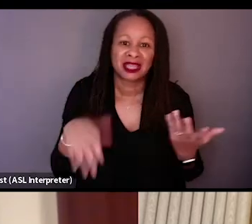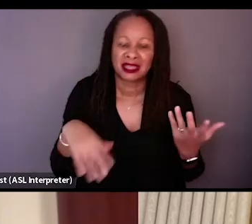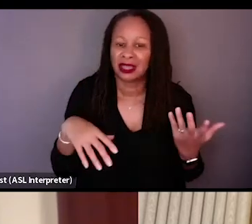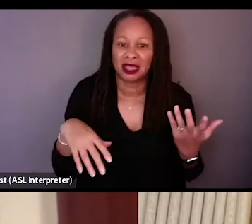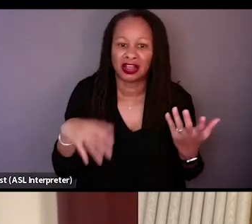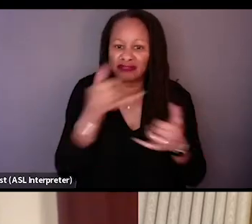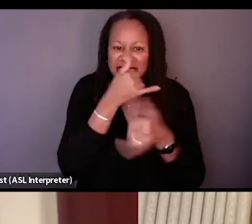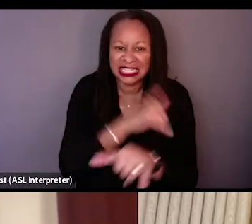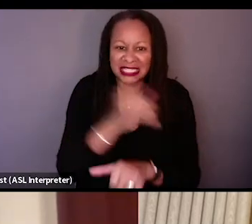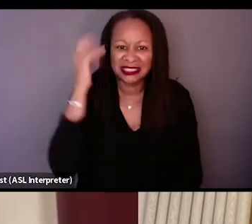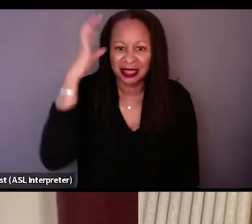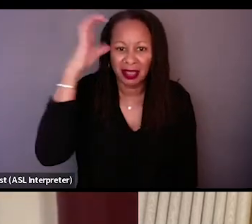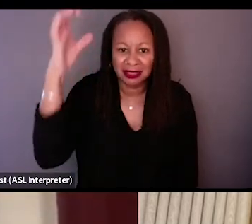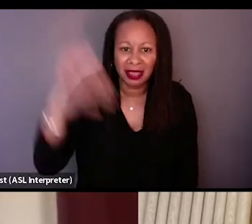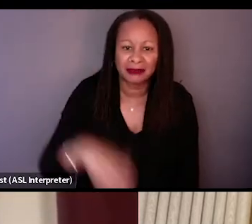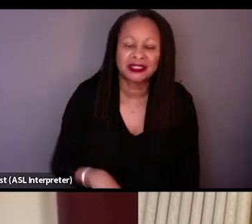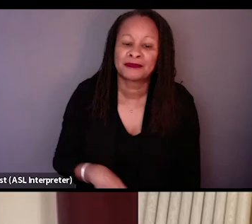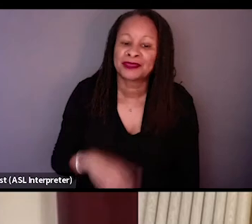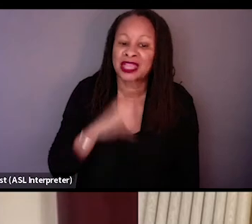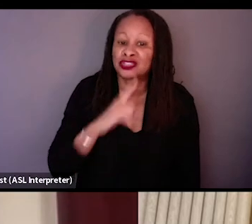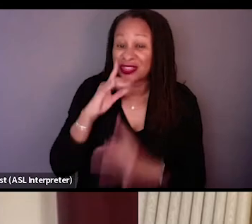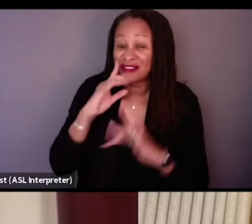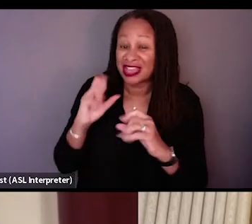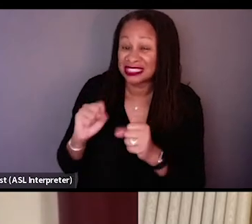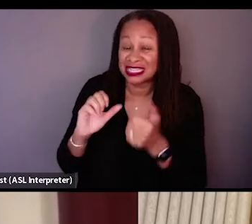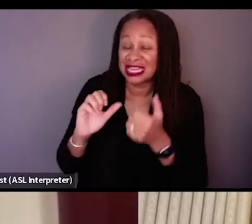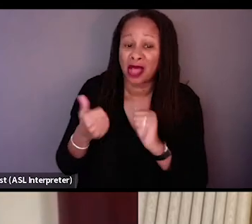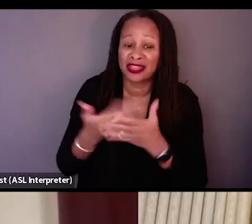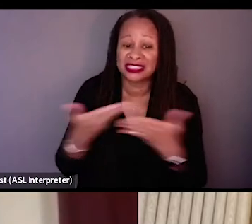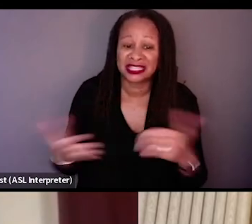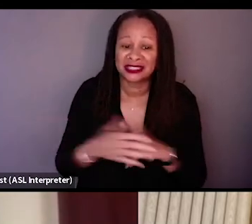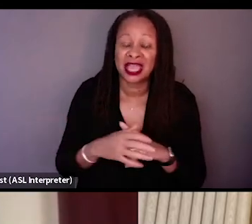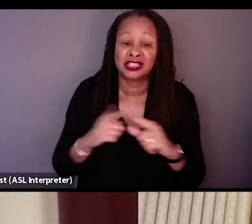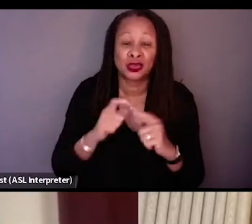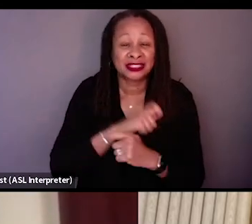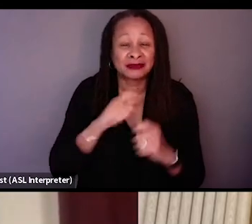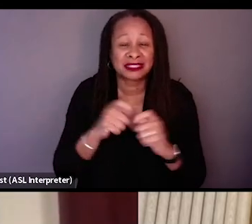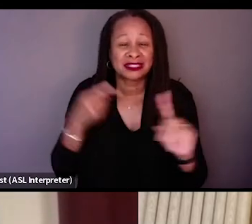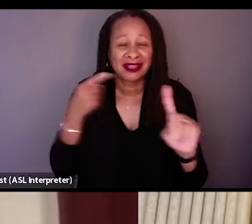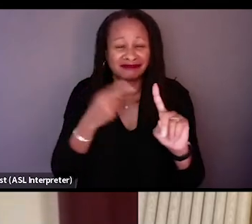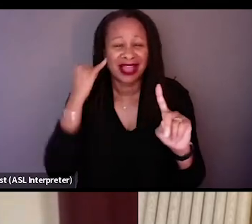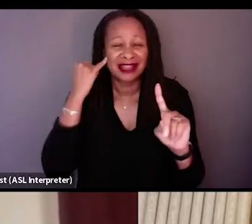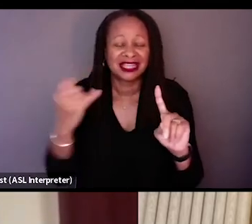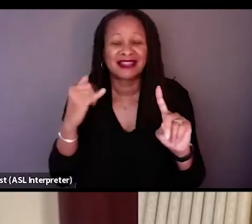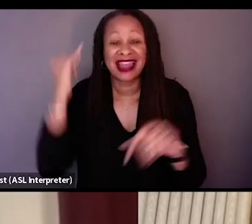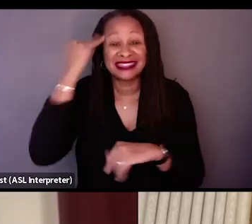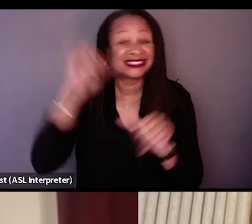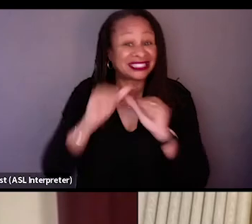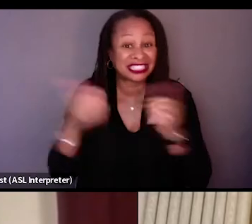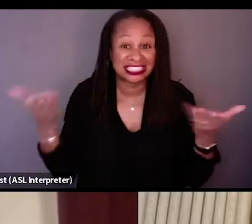time. Yeah, man, it's fascinating the way these things sort of play out, and to a certain extent, that notion still exists in the